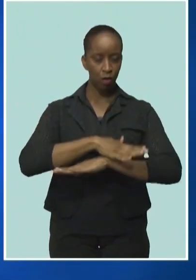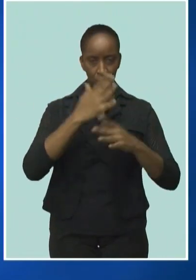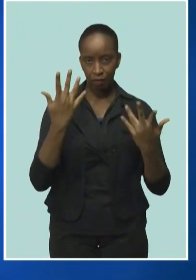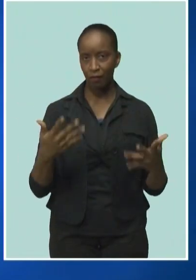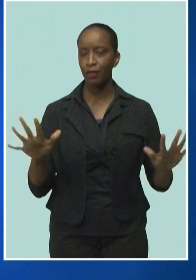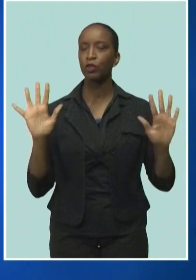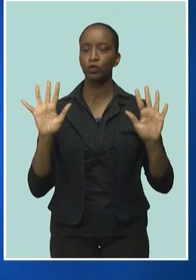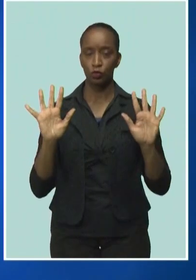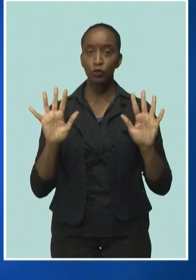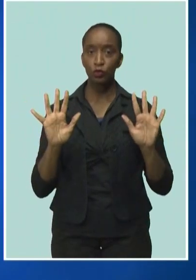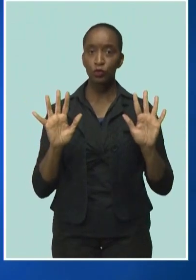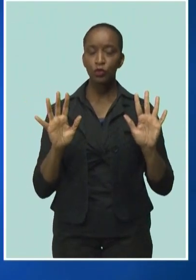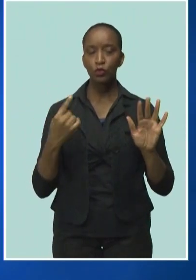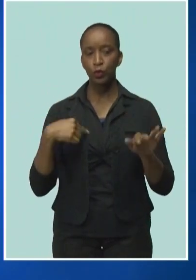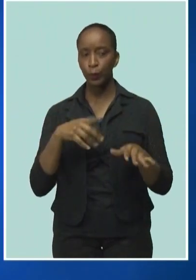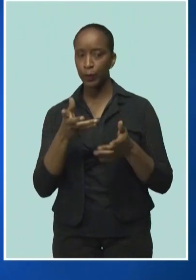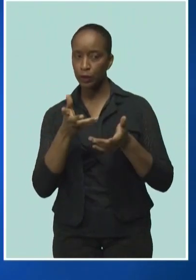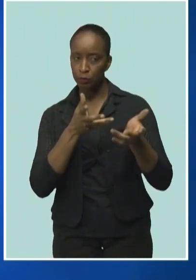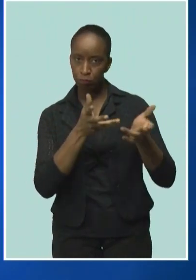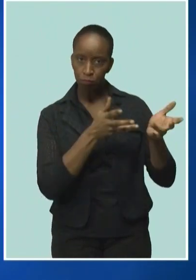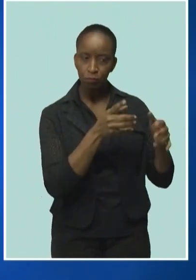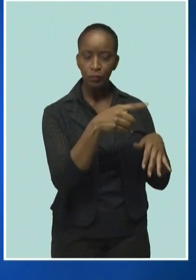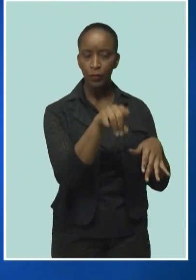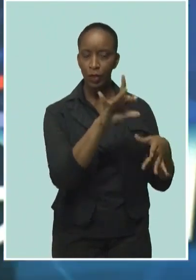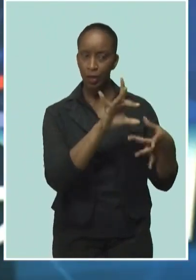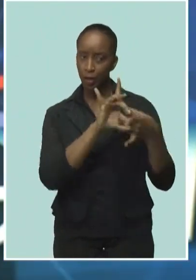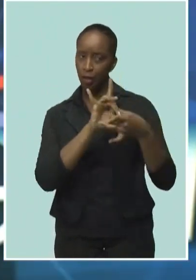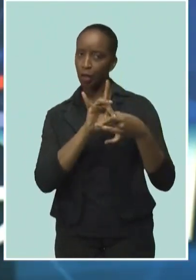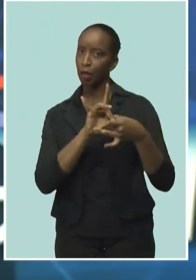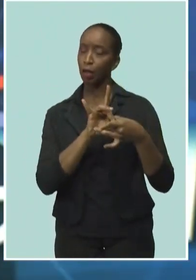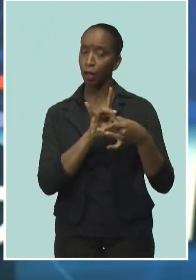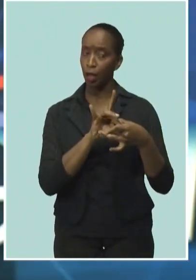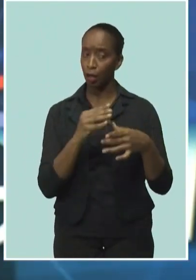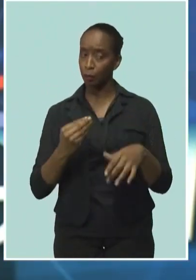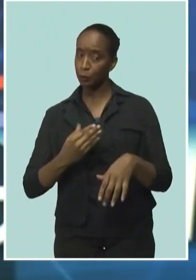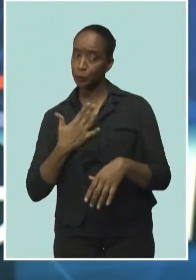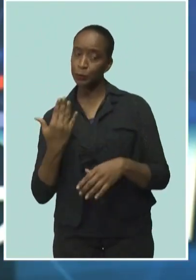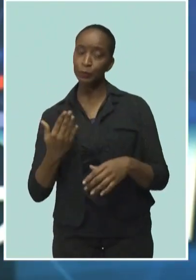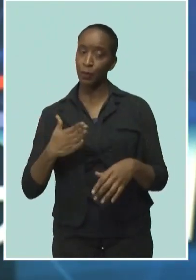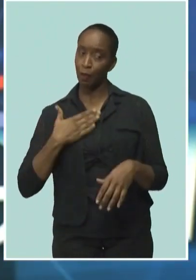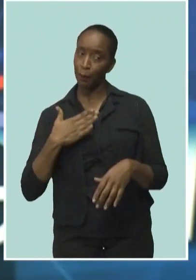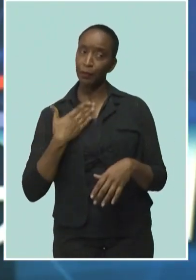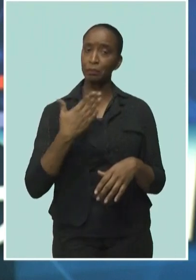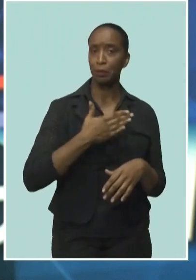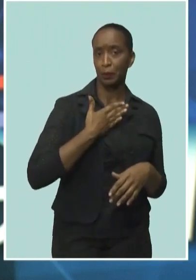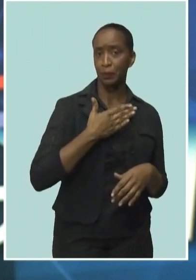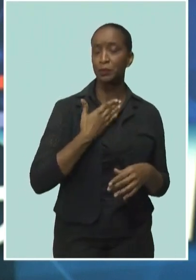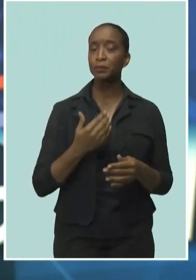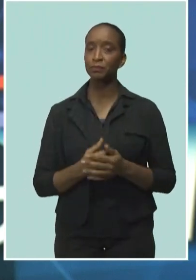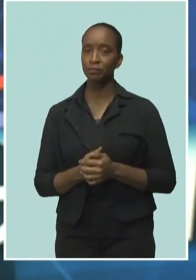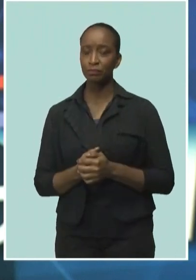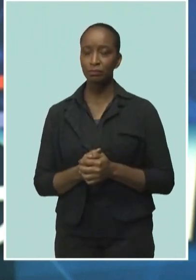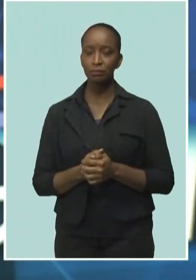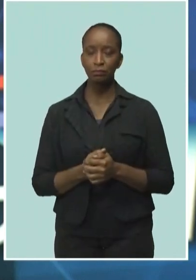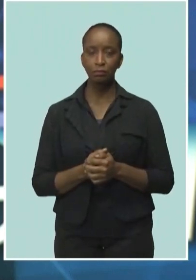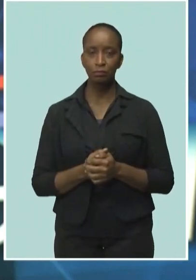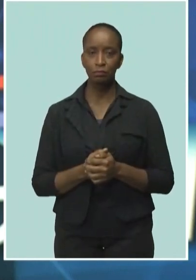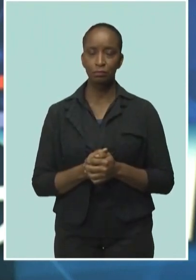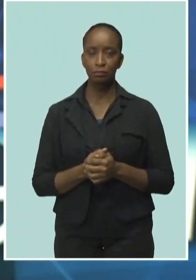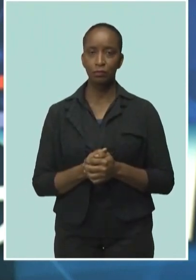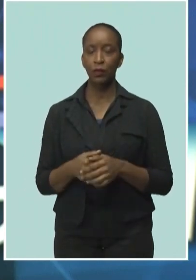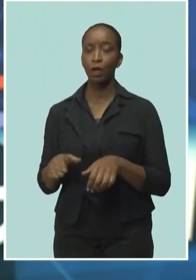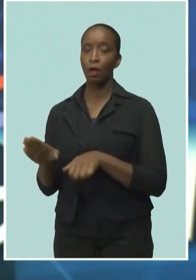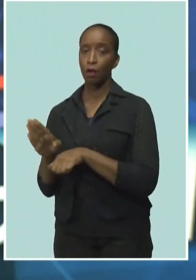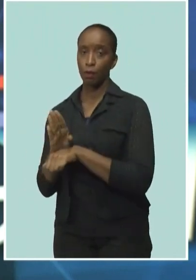happy as well with the connections they've been able to make. Barbados and Trinidad and Tobago say they remain committed to